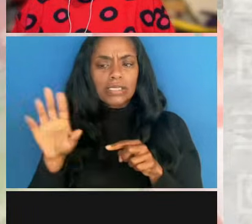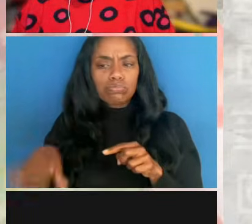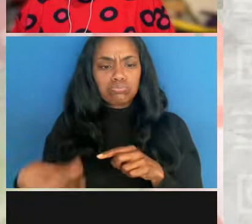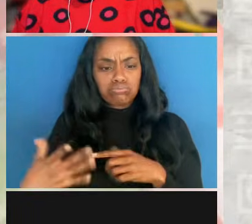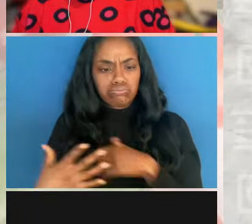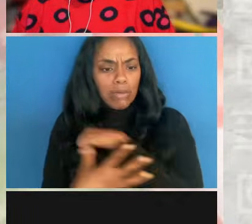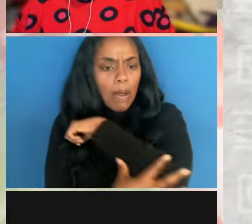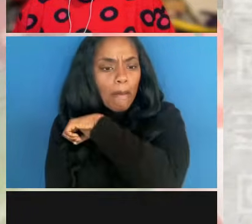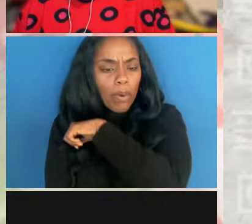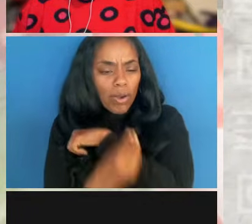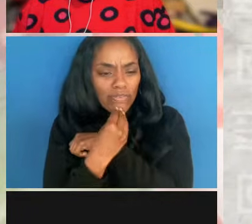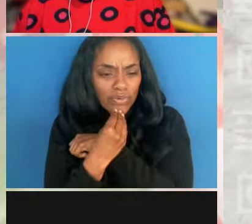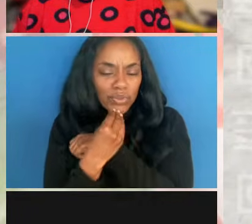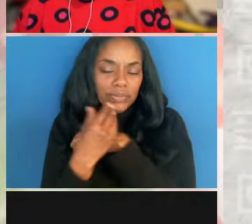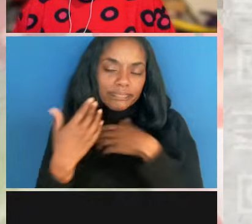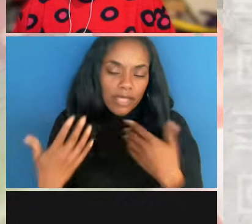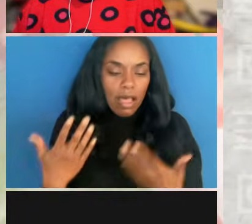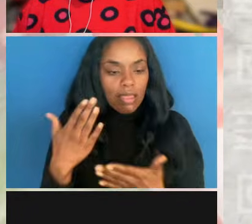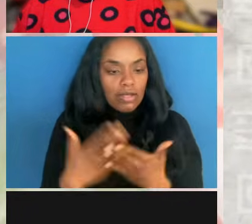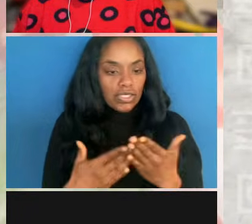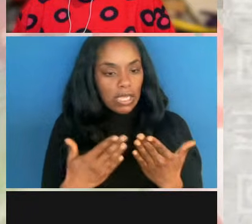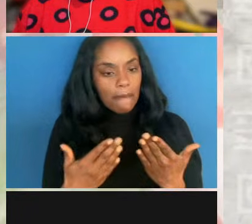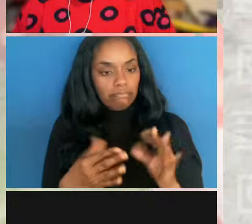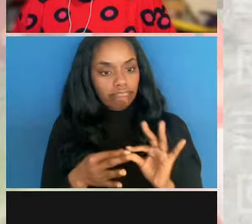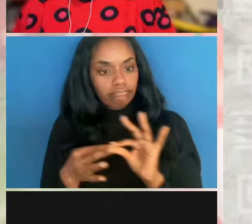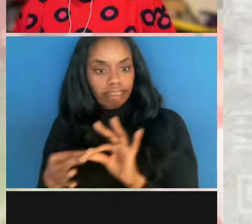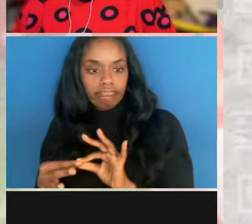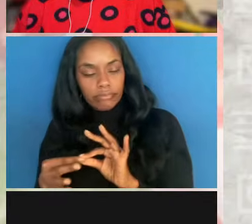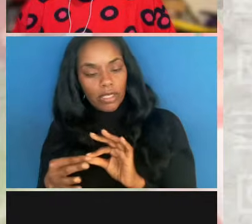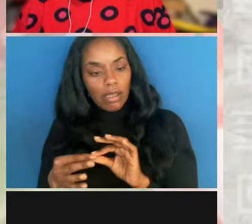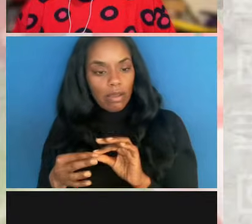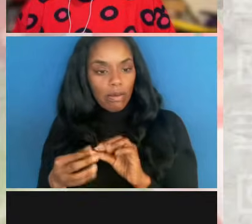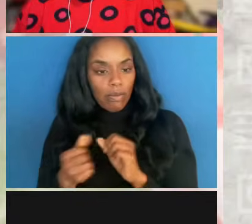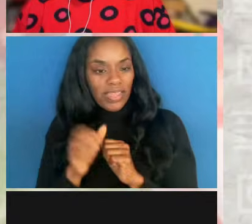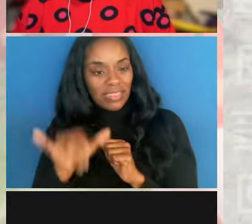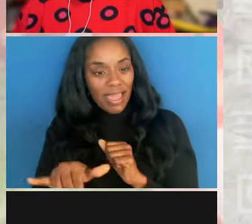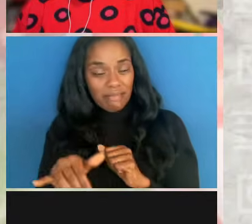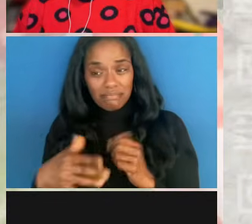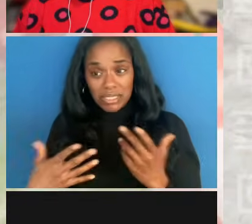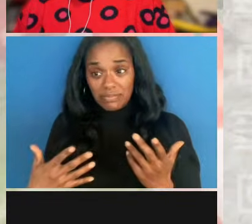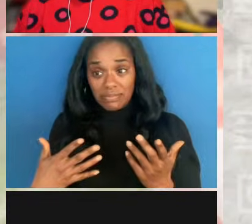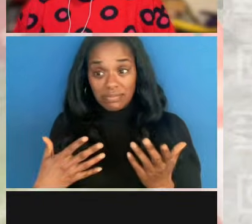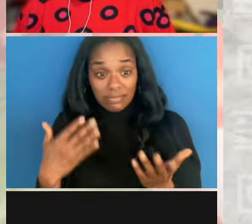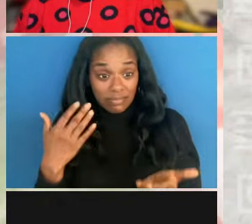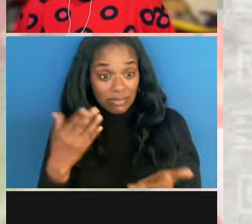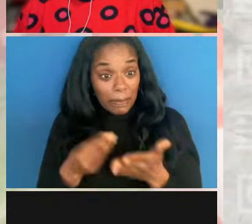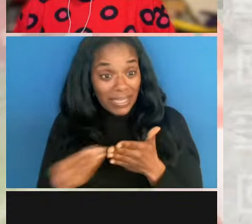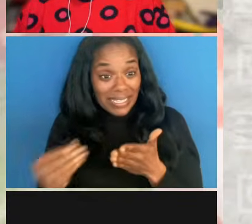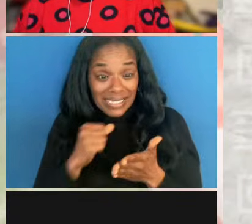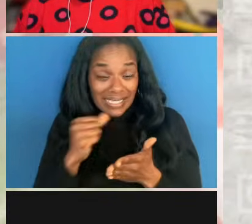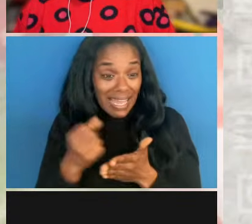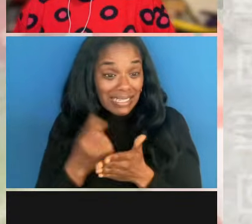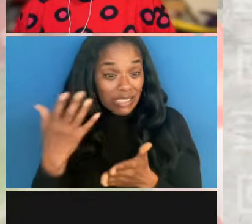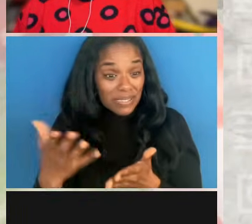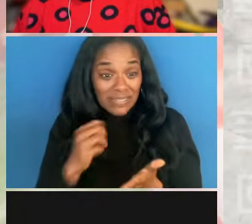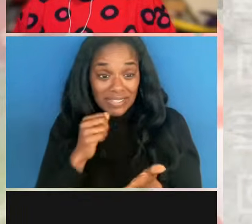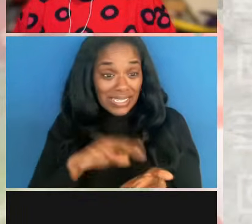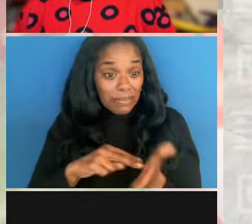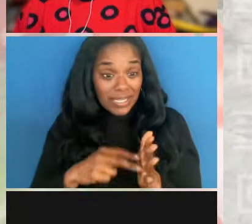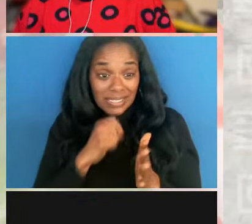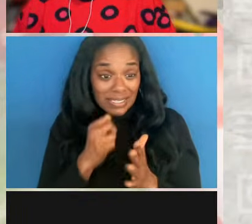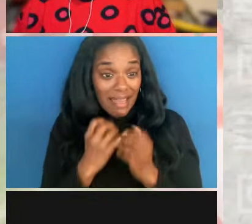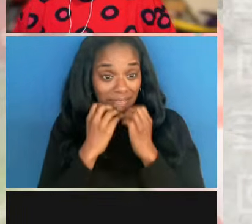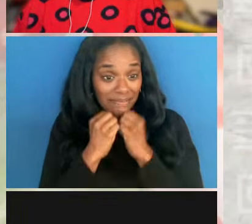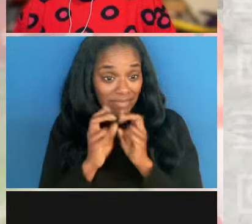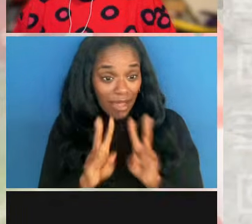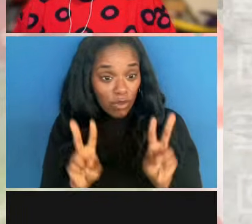while there's associations with that, just because something affordable doesn't mean that it doesn't have value. This is an extremely valuable food. Beans are something that